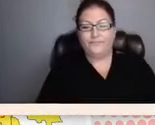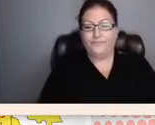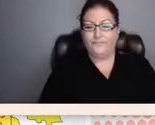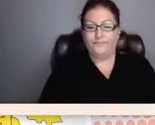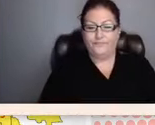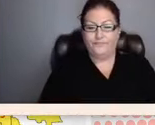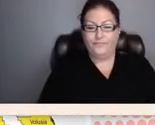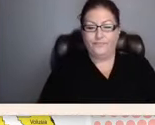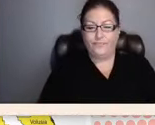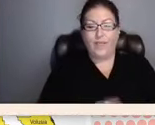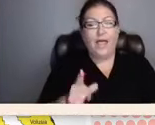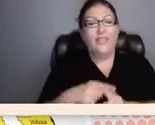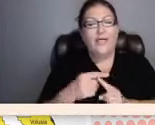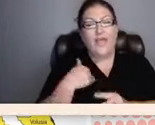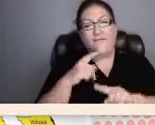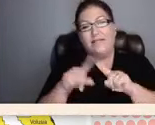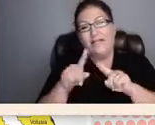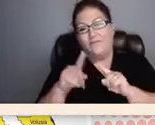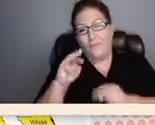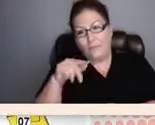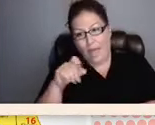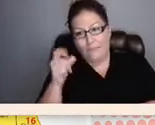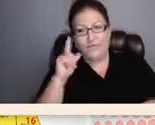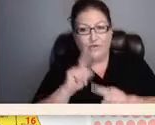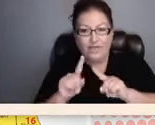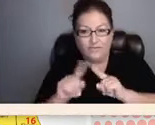Okay. And then there's different maps for the different programs.